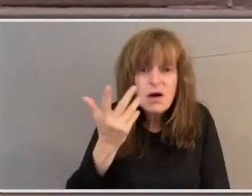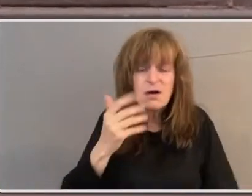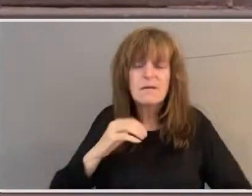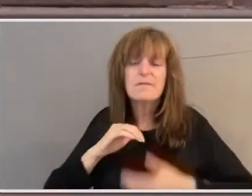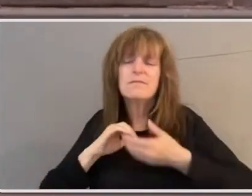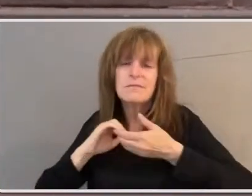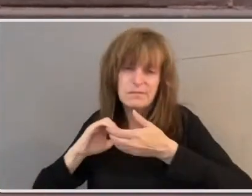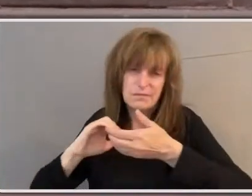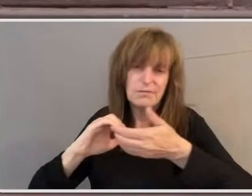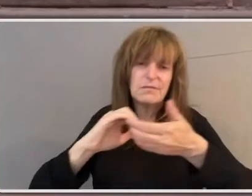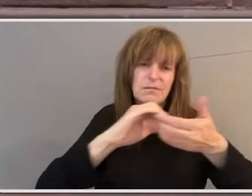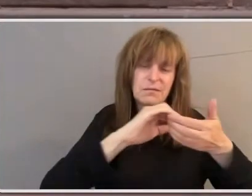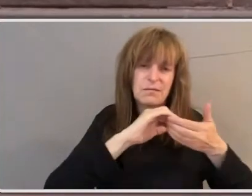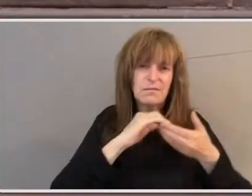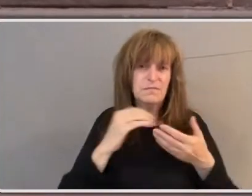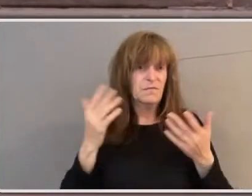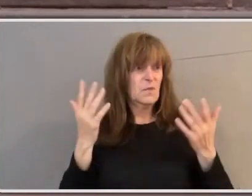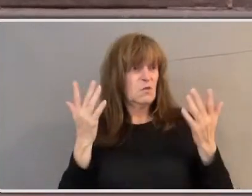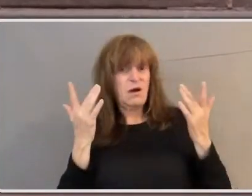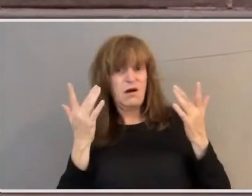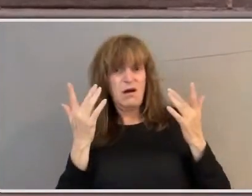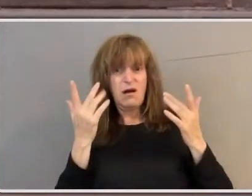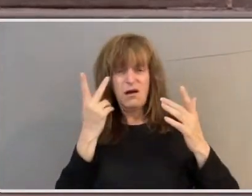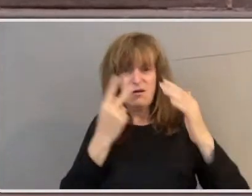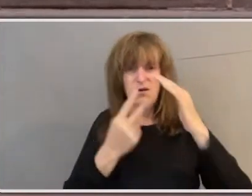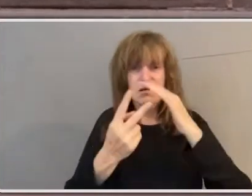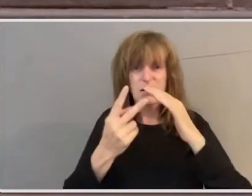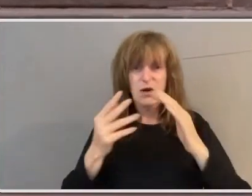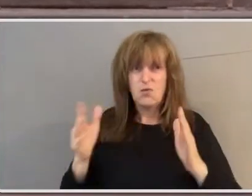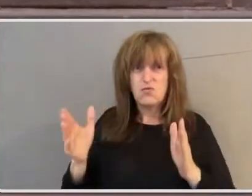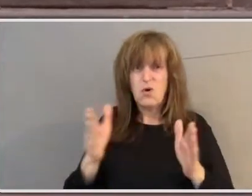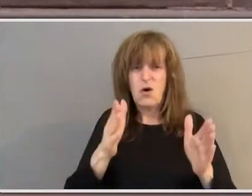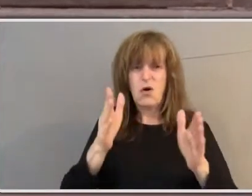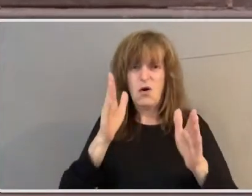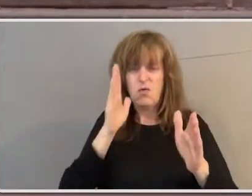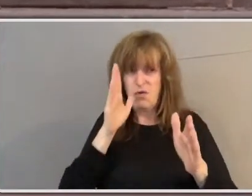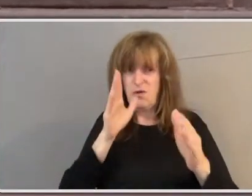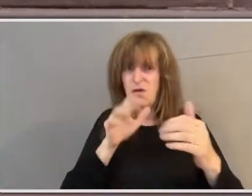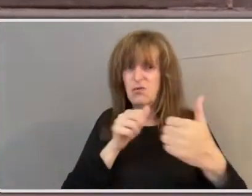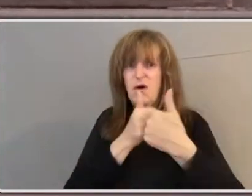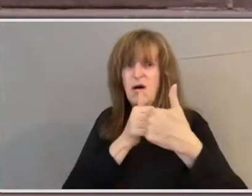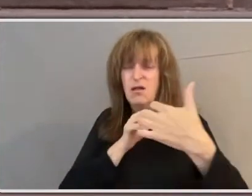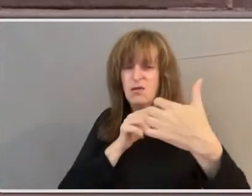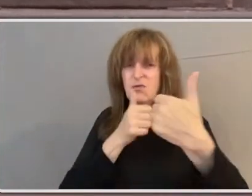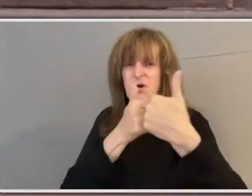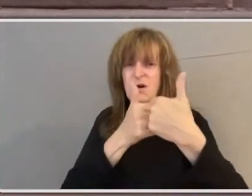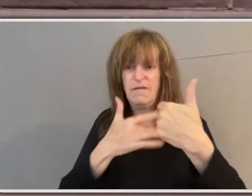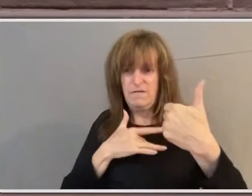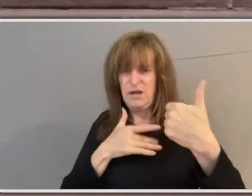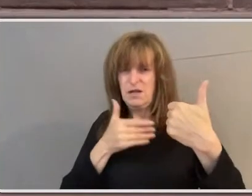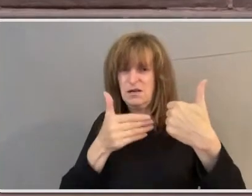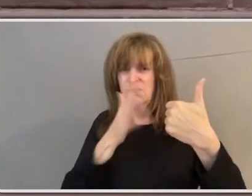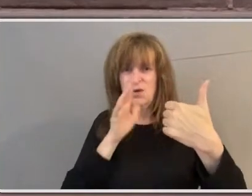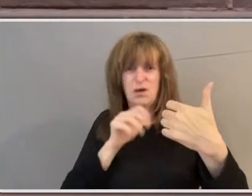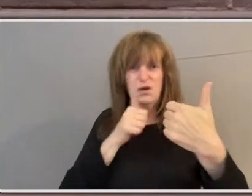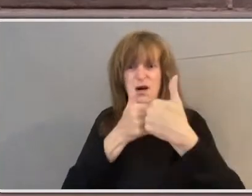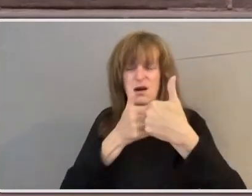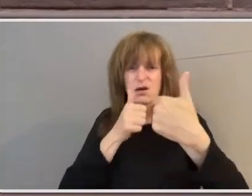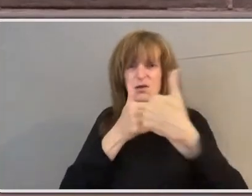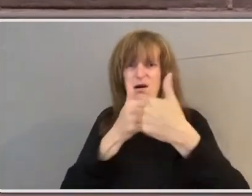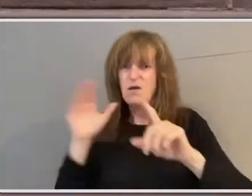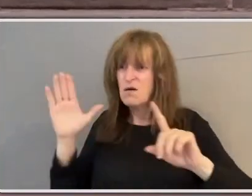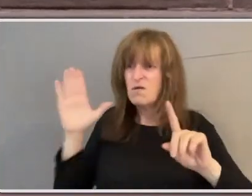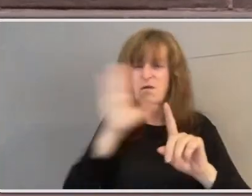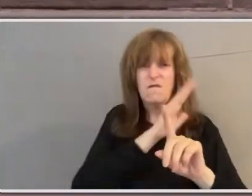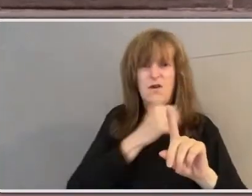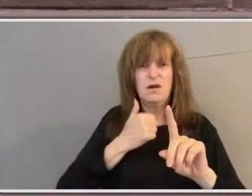it won't be easy. Big challenges lay on the horizon across Canada and around the world. Inflation